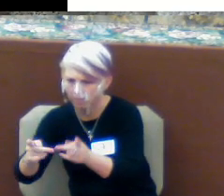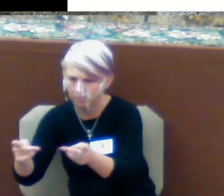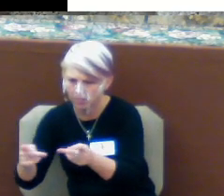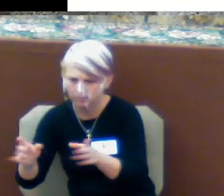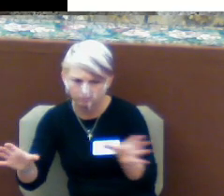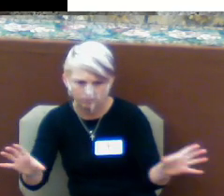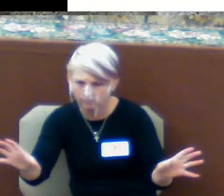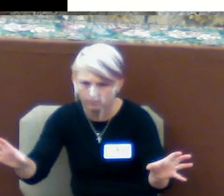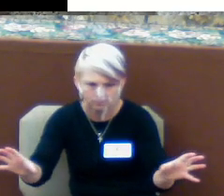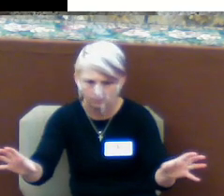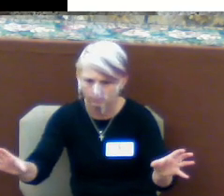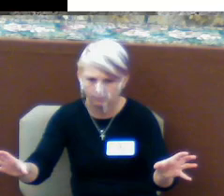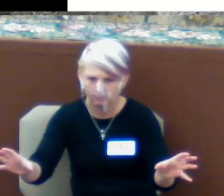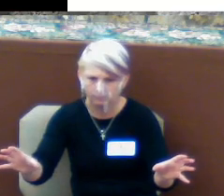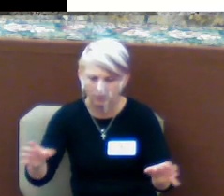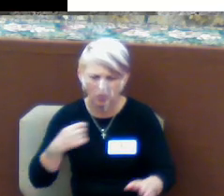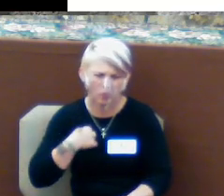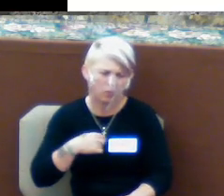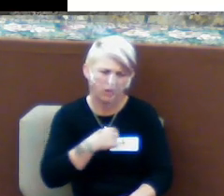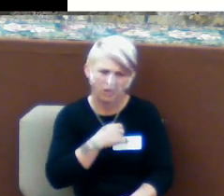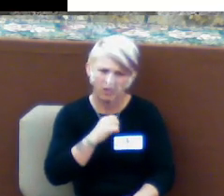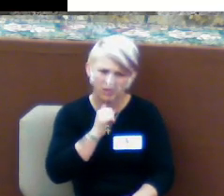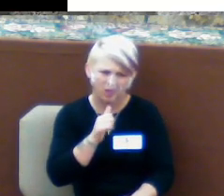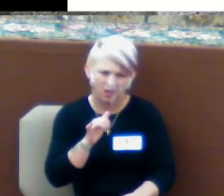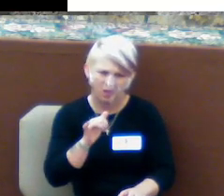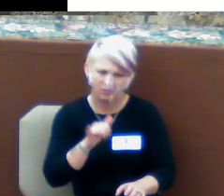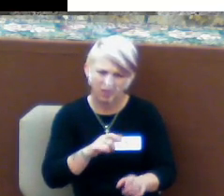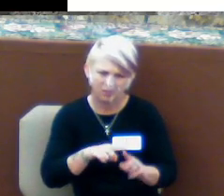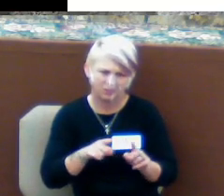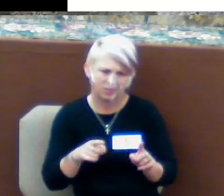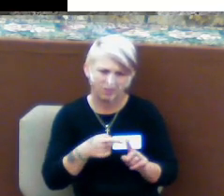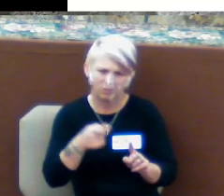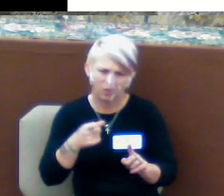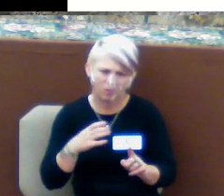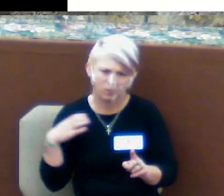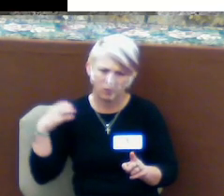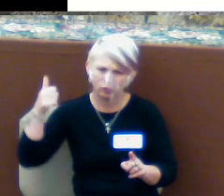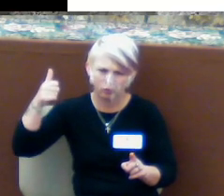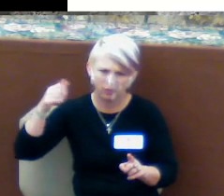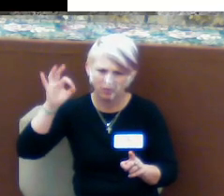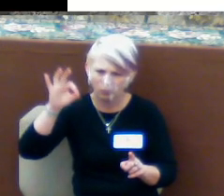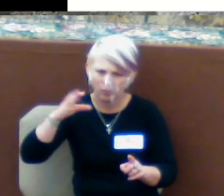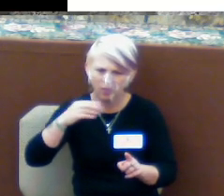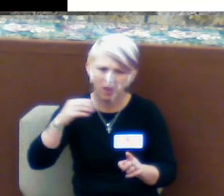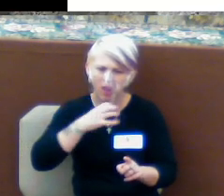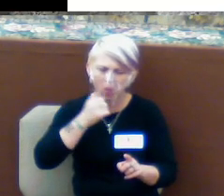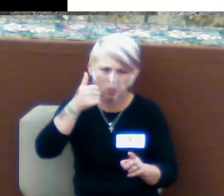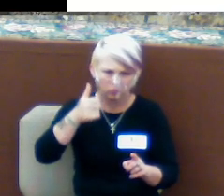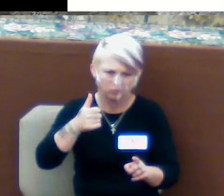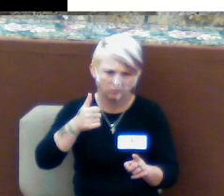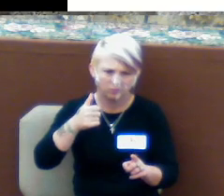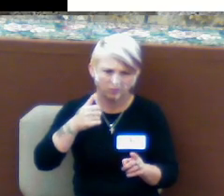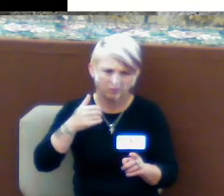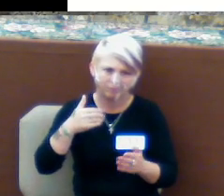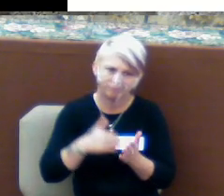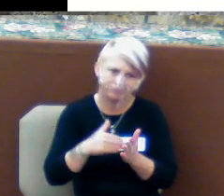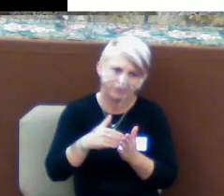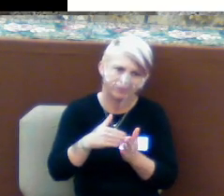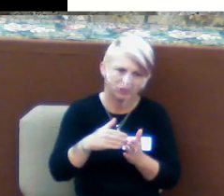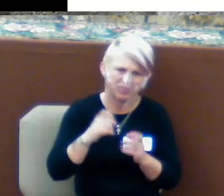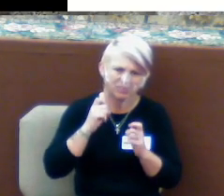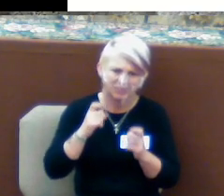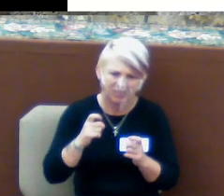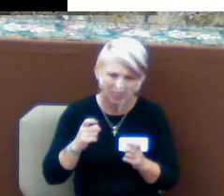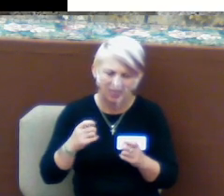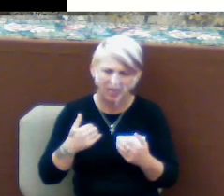place. We're not that much different from the chief priests and elders. Eventually, sin brings with